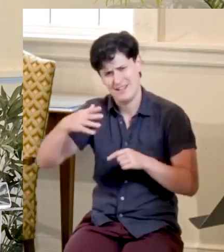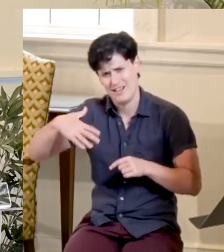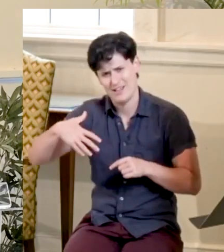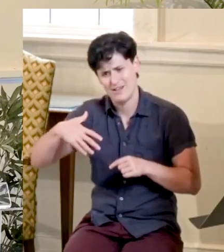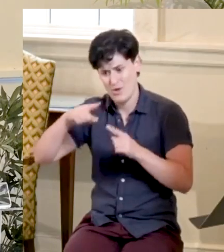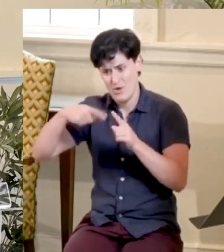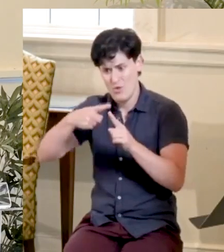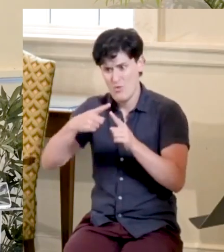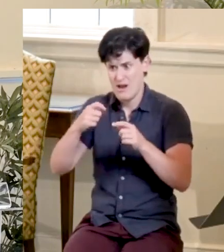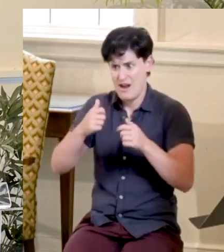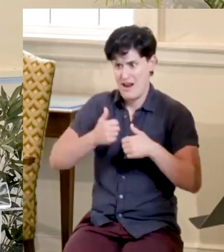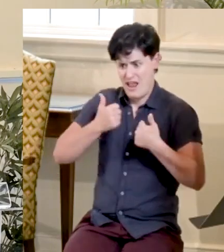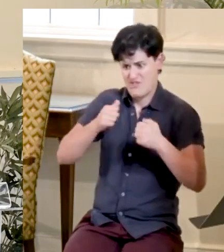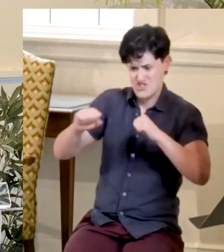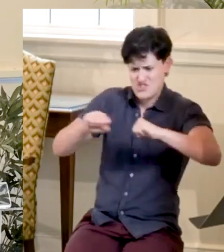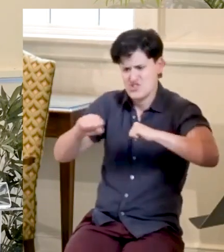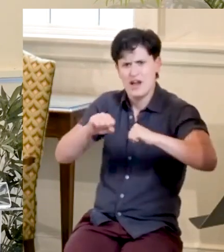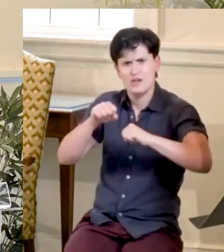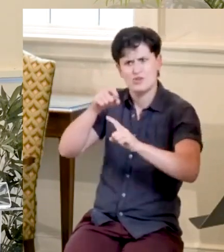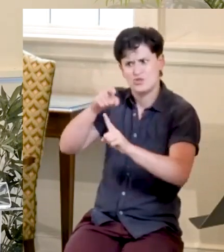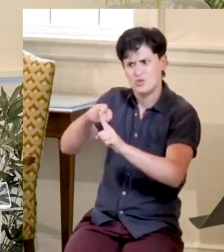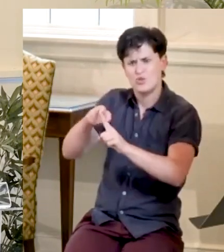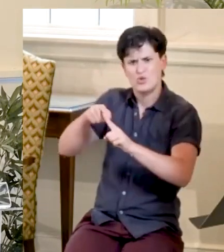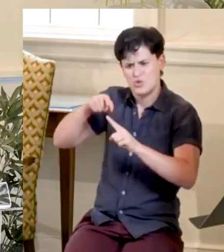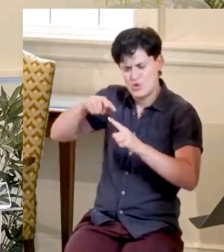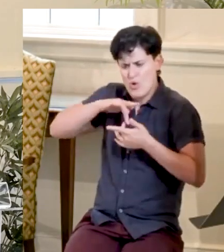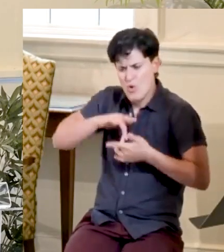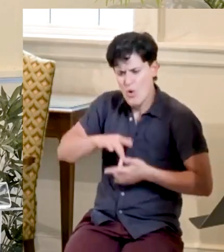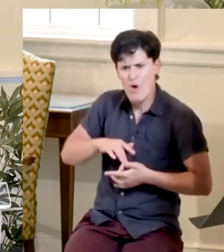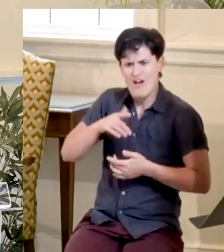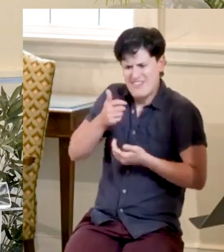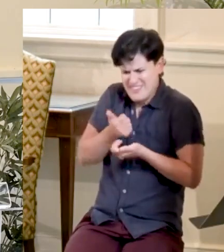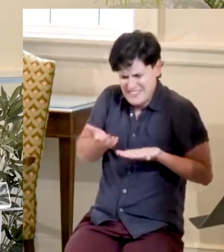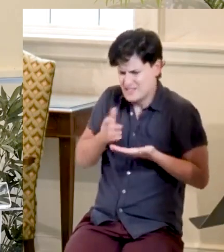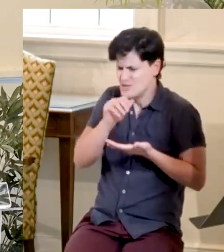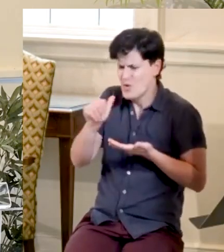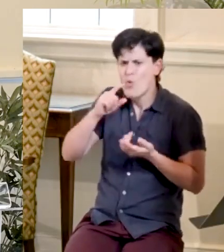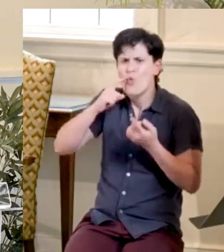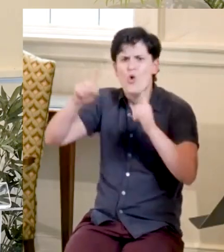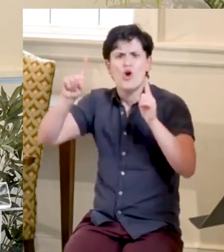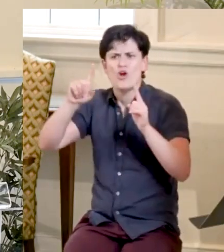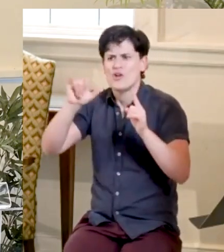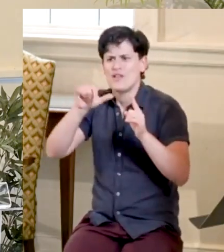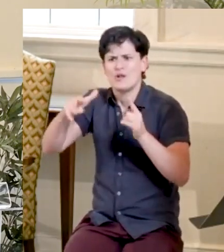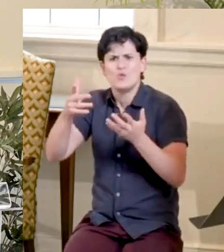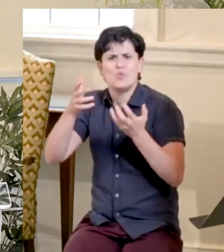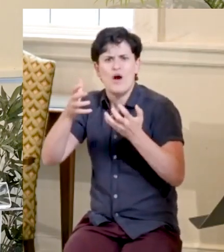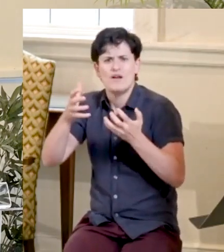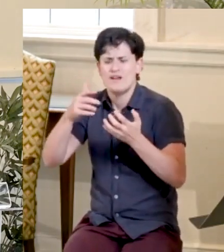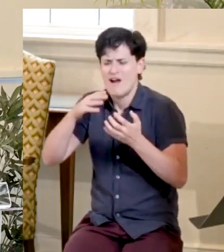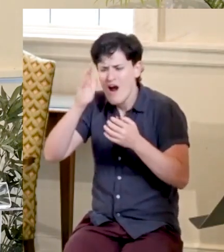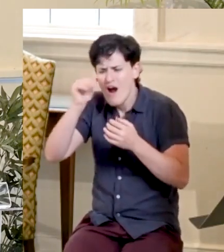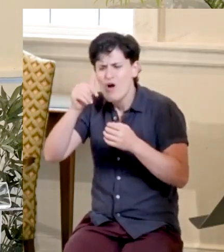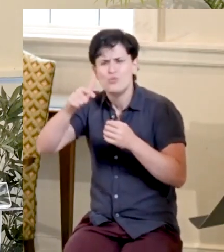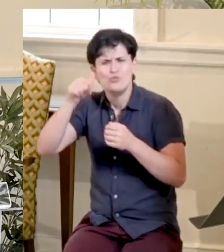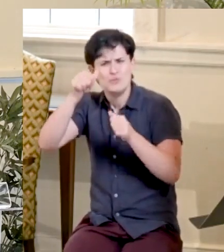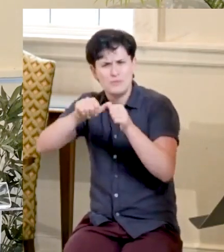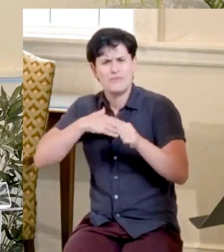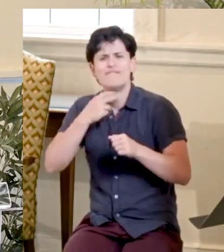shakes you and things don't work as you planned, I hope you'll hear my voice reminding you that you are stronger than you